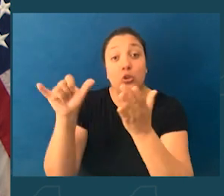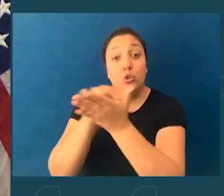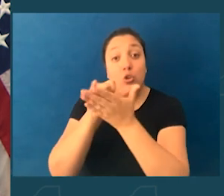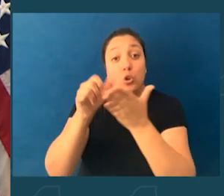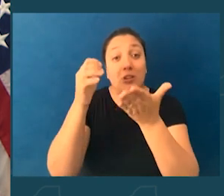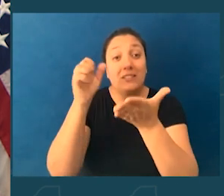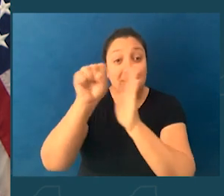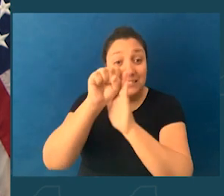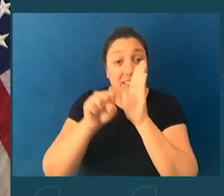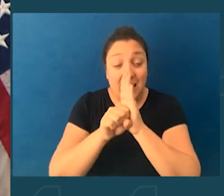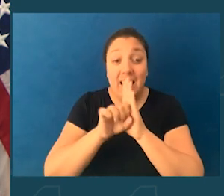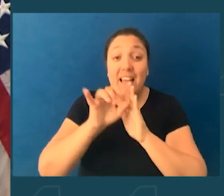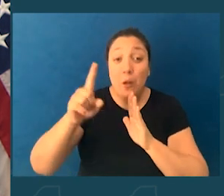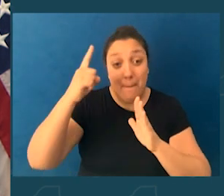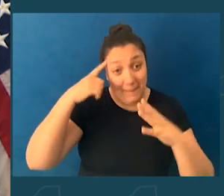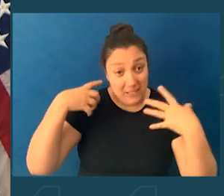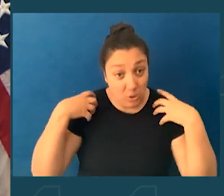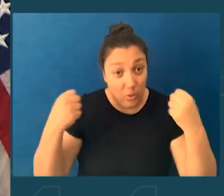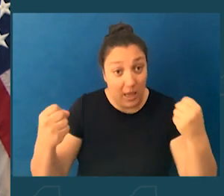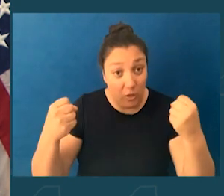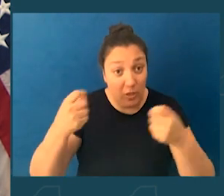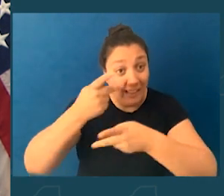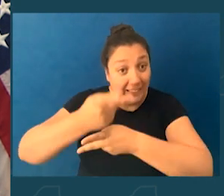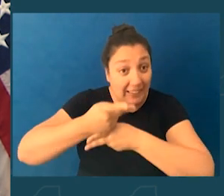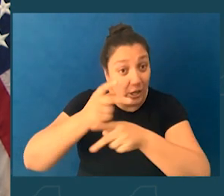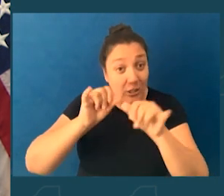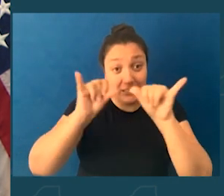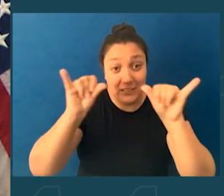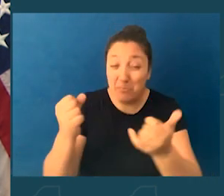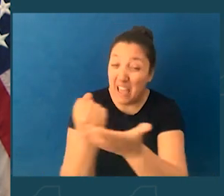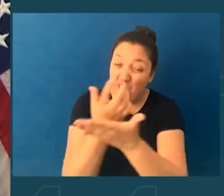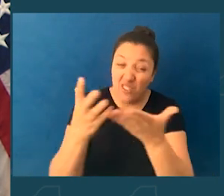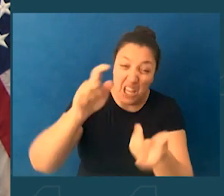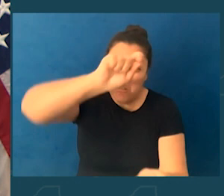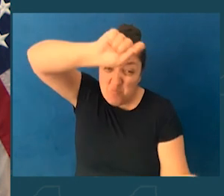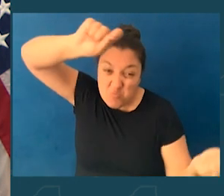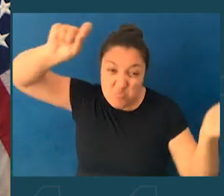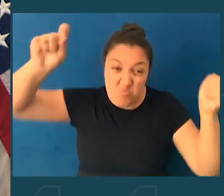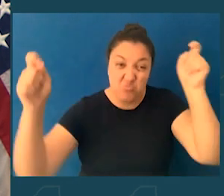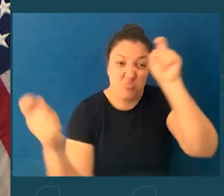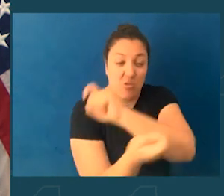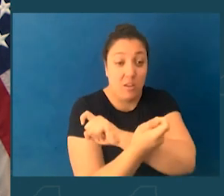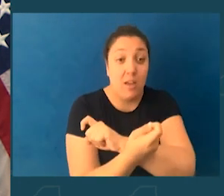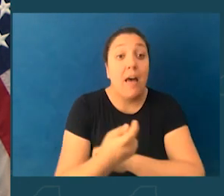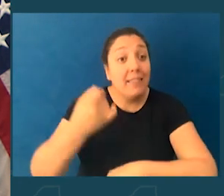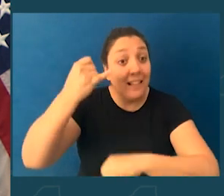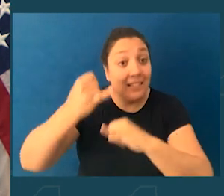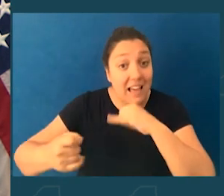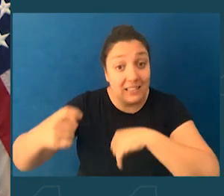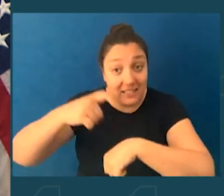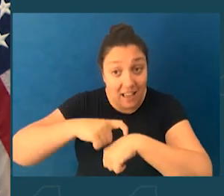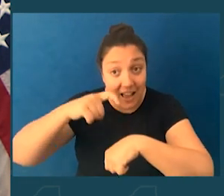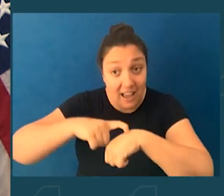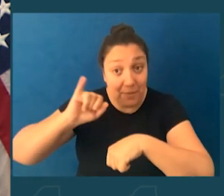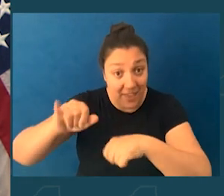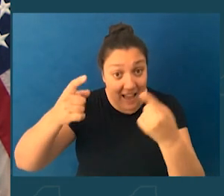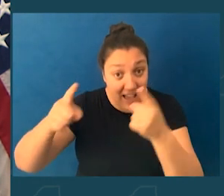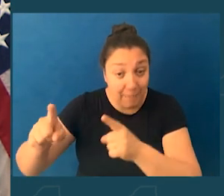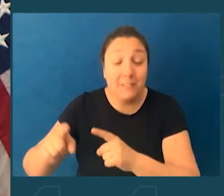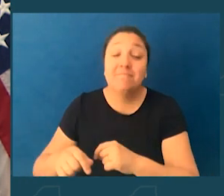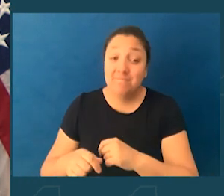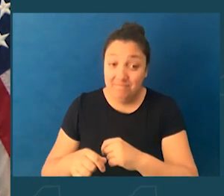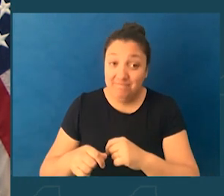our whole delivery system, and enhance everything about it. The last time the state government really paid attention to, thank